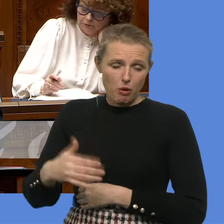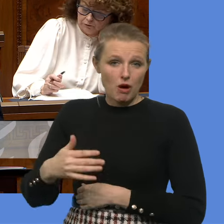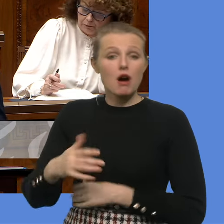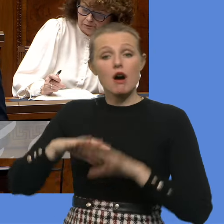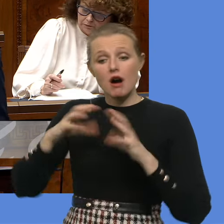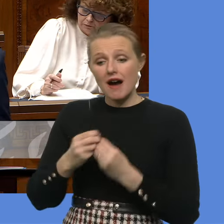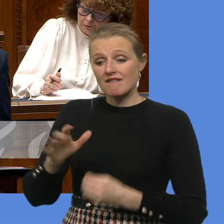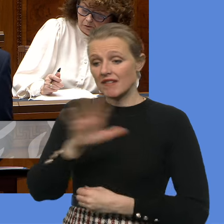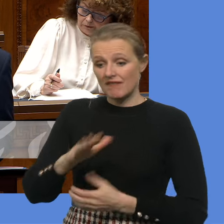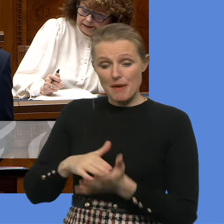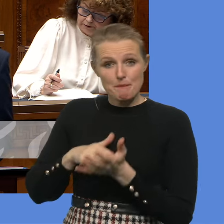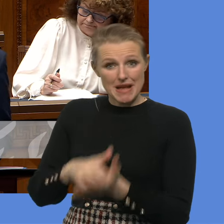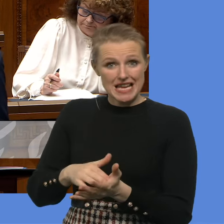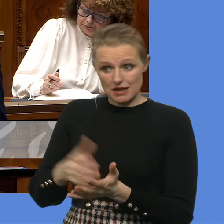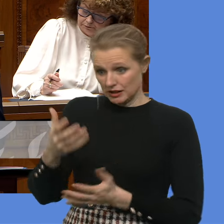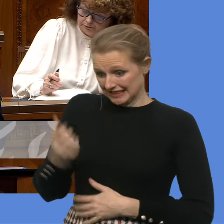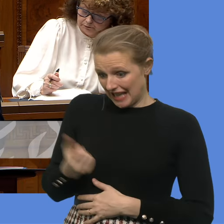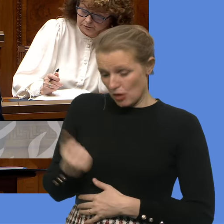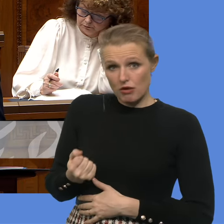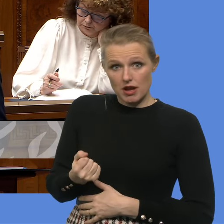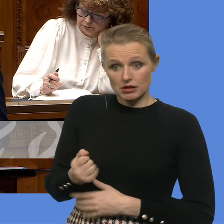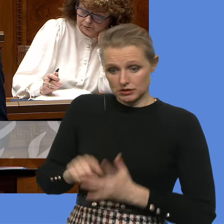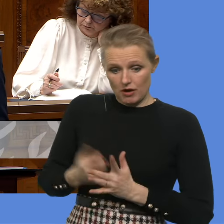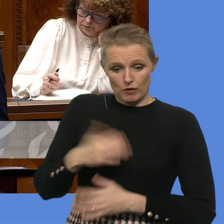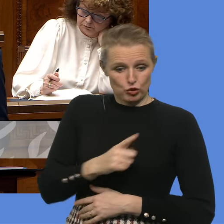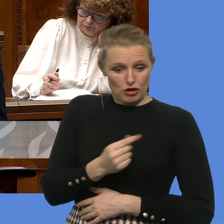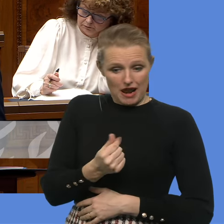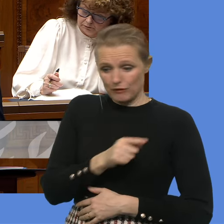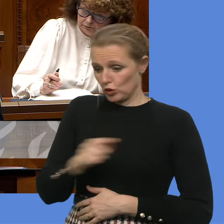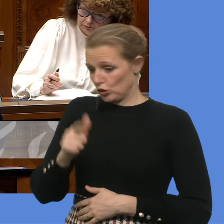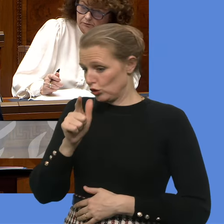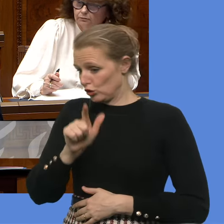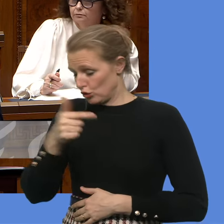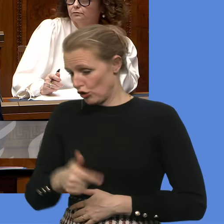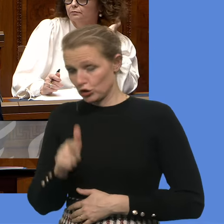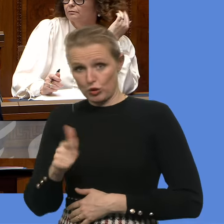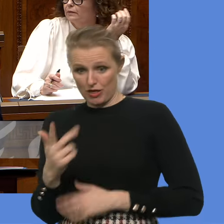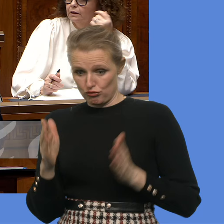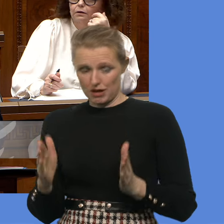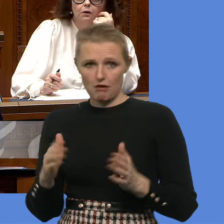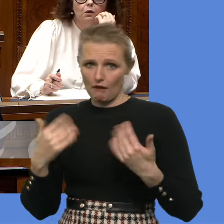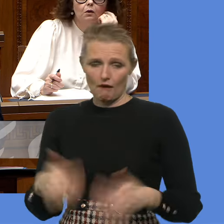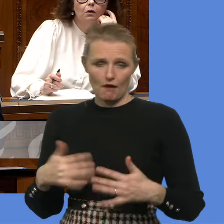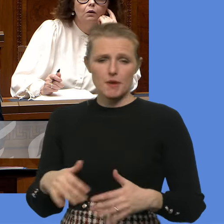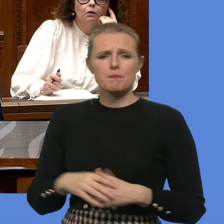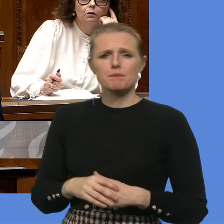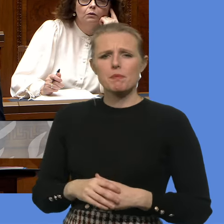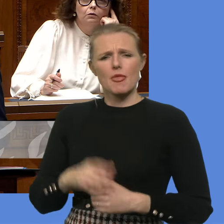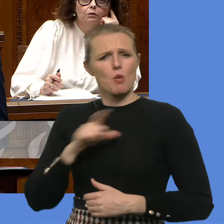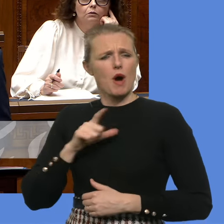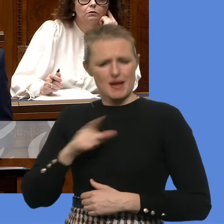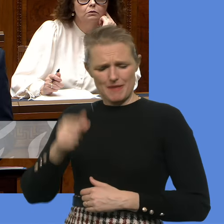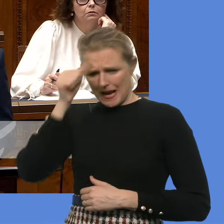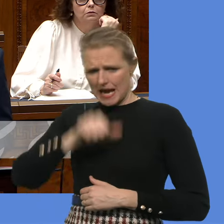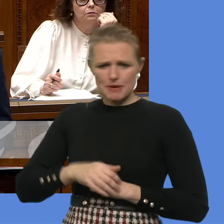$55 million generated between 2011 and 2023. Academies address the skills needs of investment companies and existing local